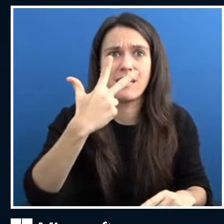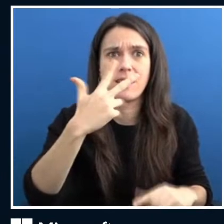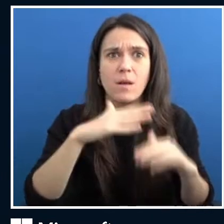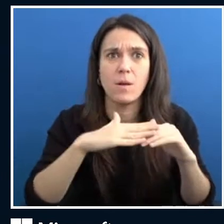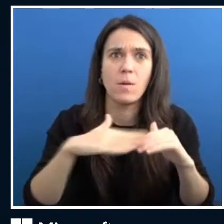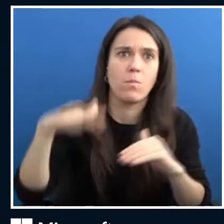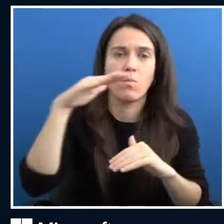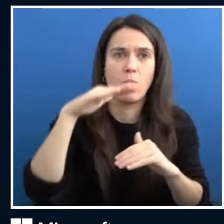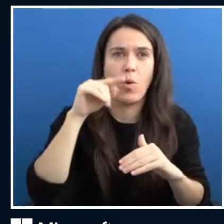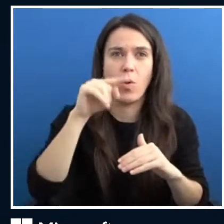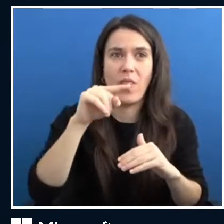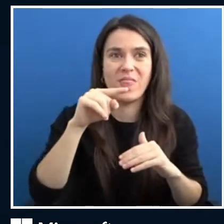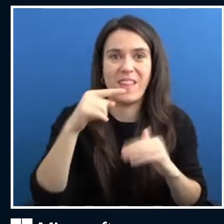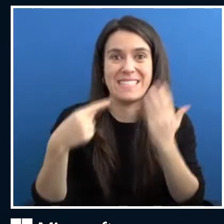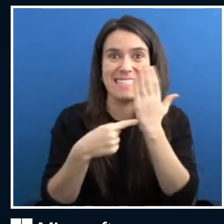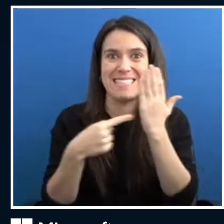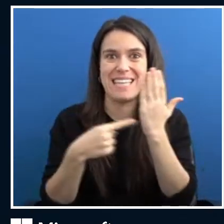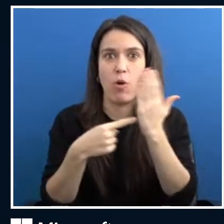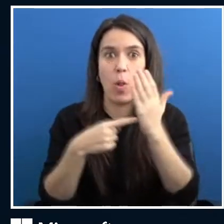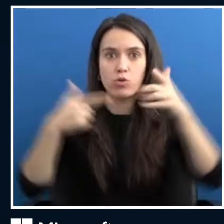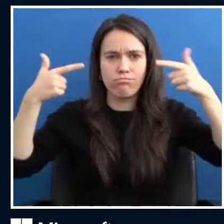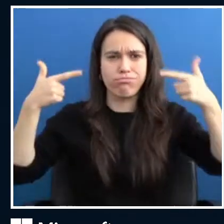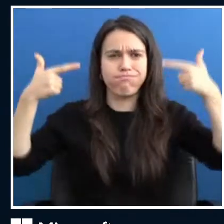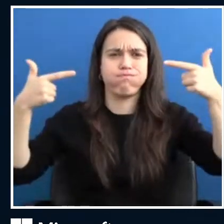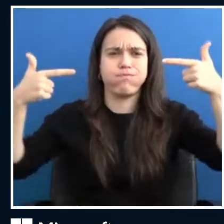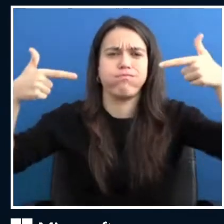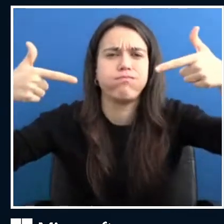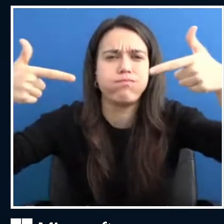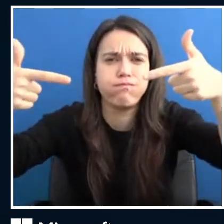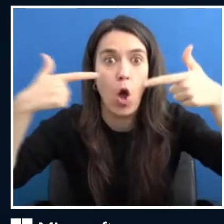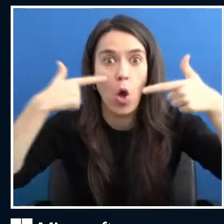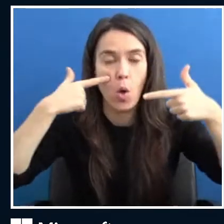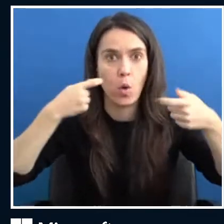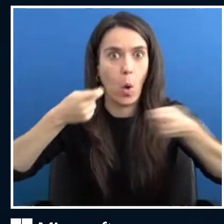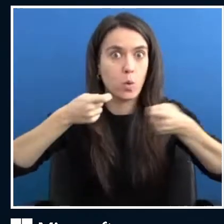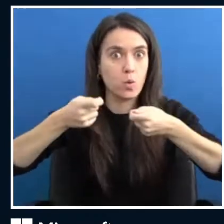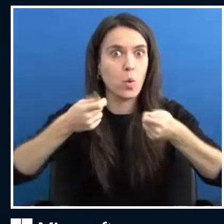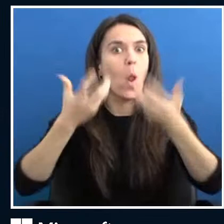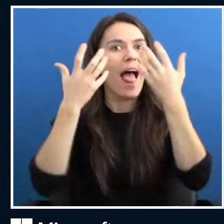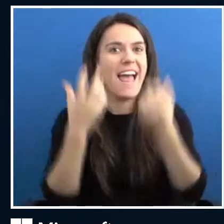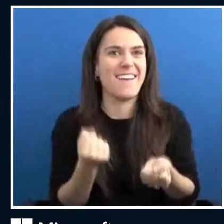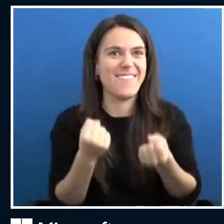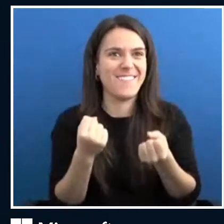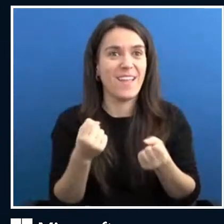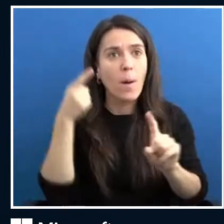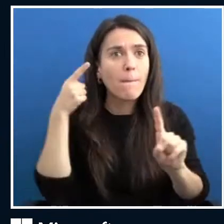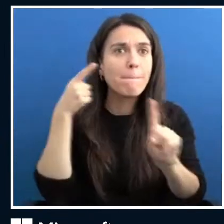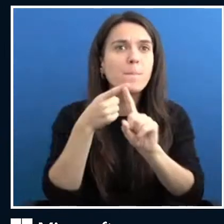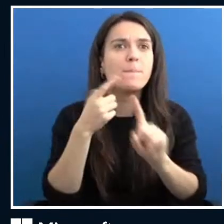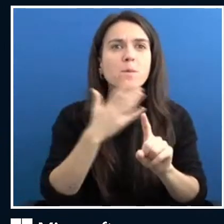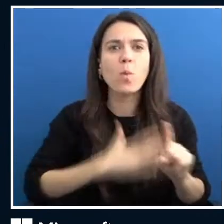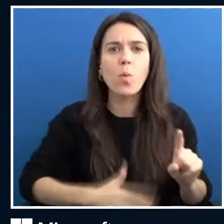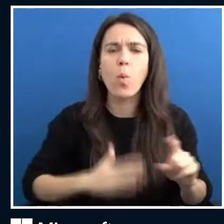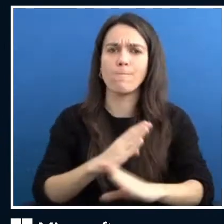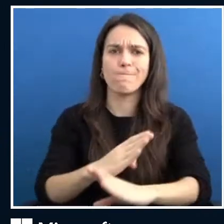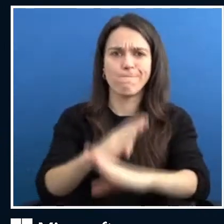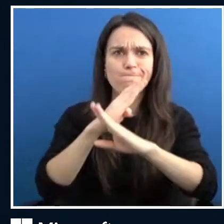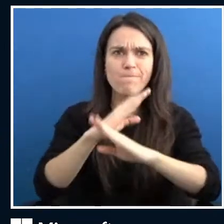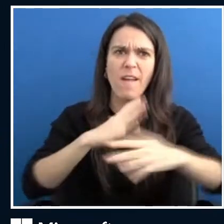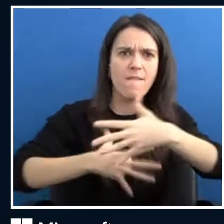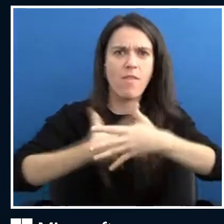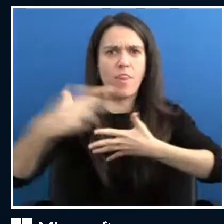than more wealthy areas. The purpose was to defer theft and protect